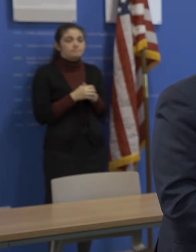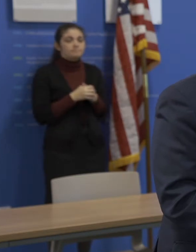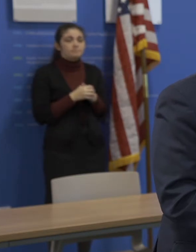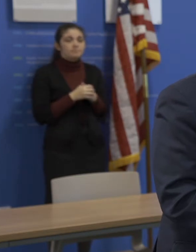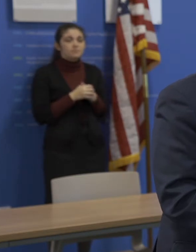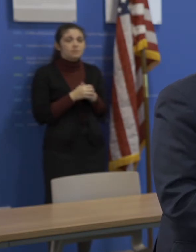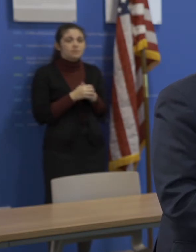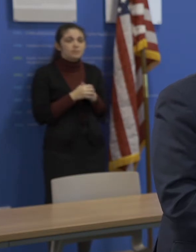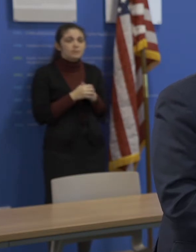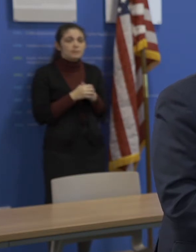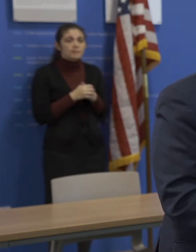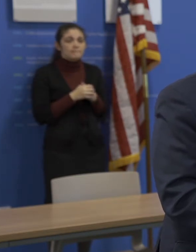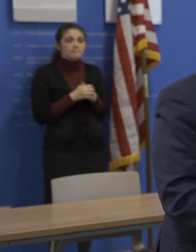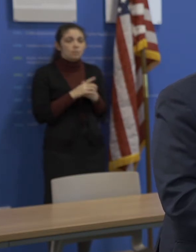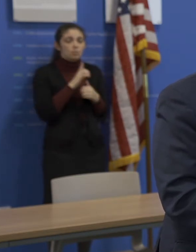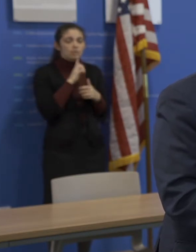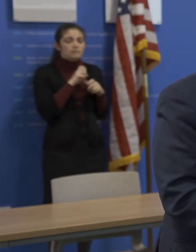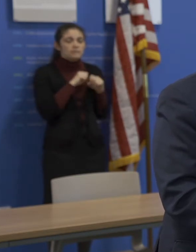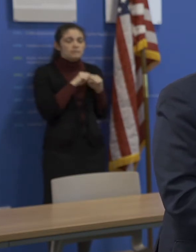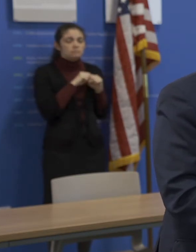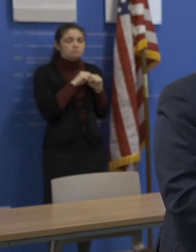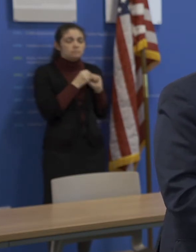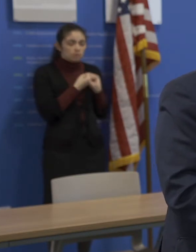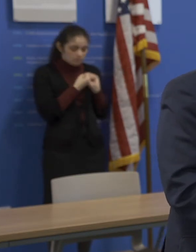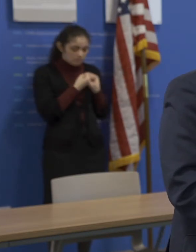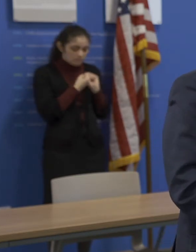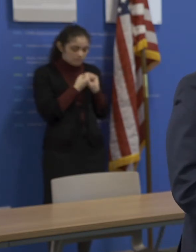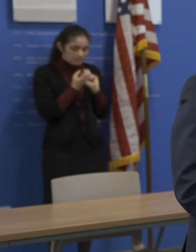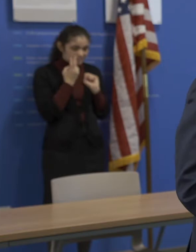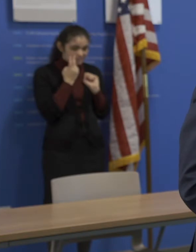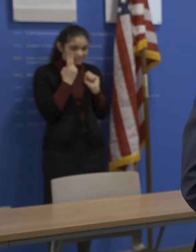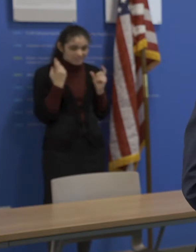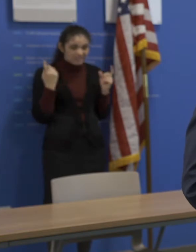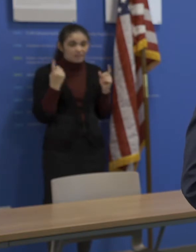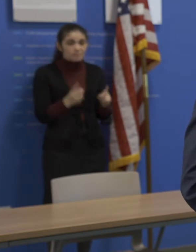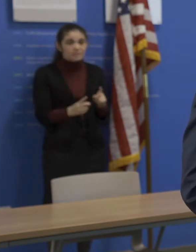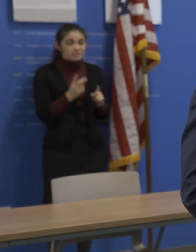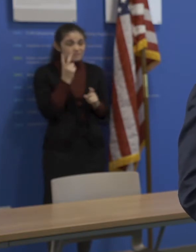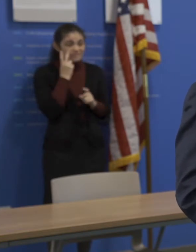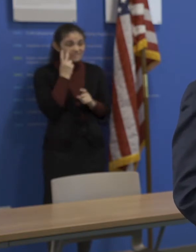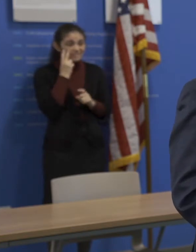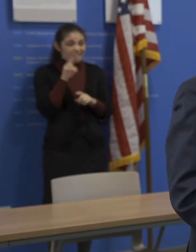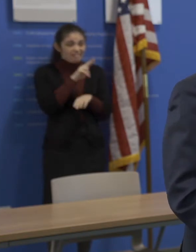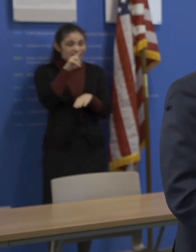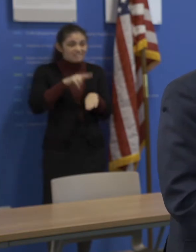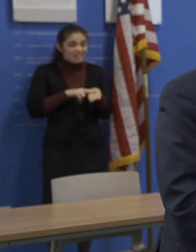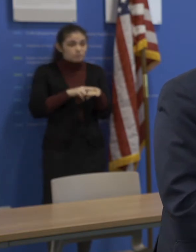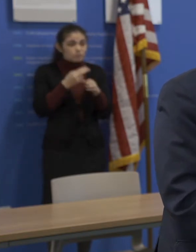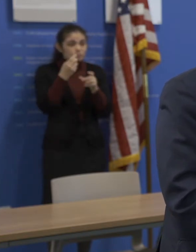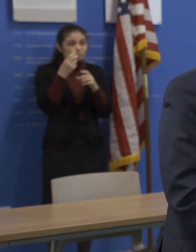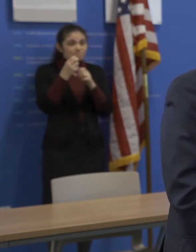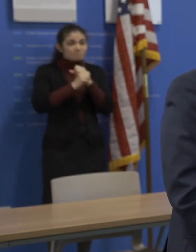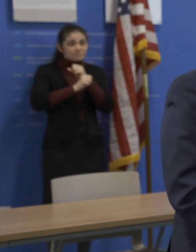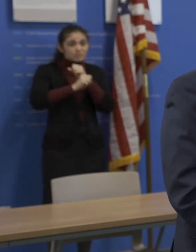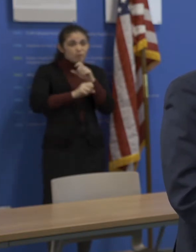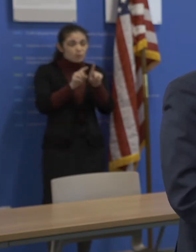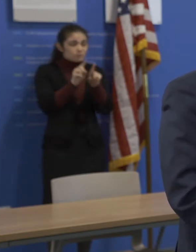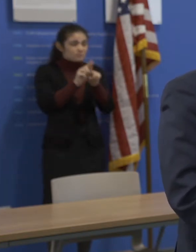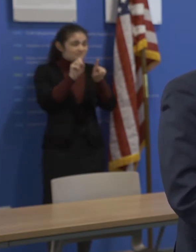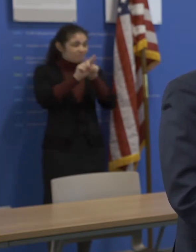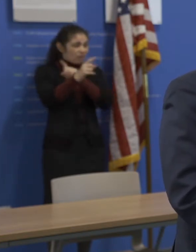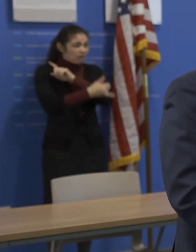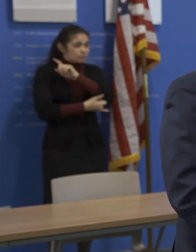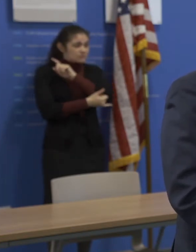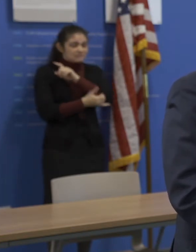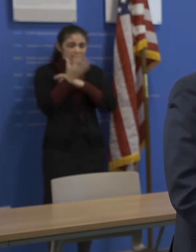It's heartbreaking to see what's going on when you watch the national news, see what's going on in other